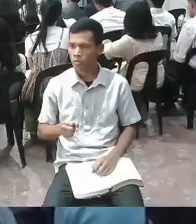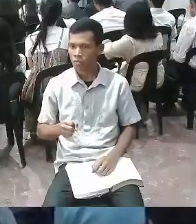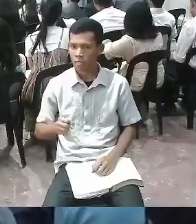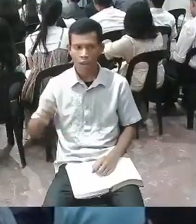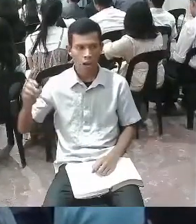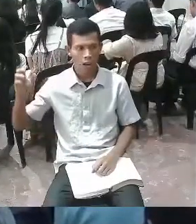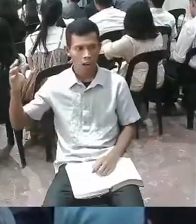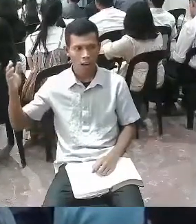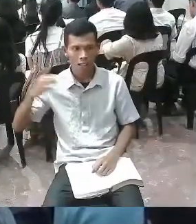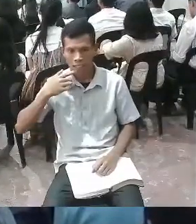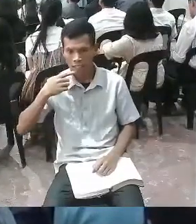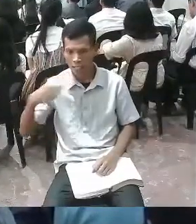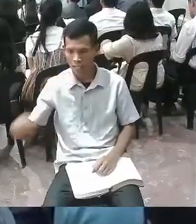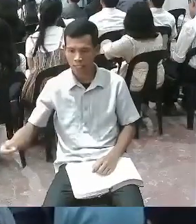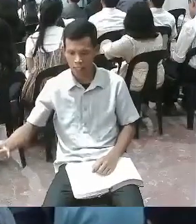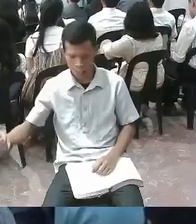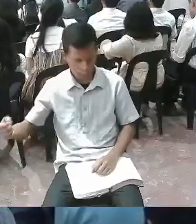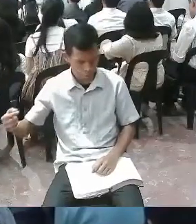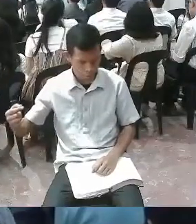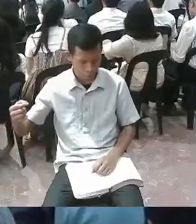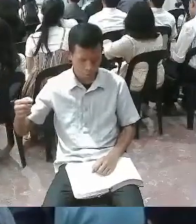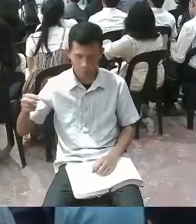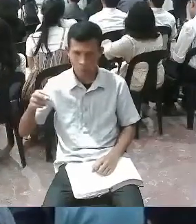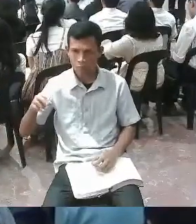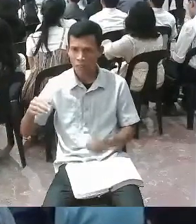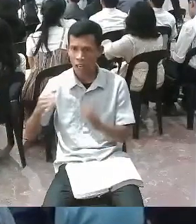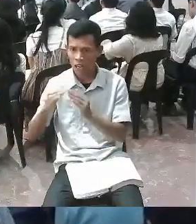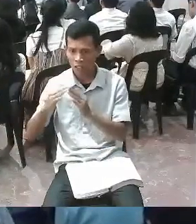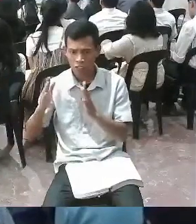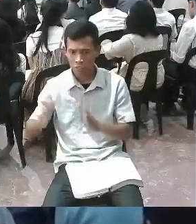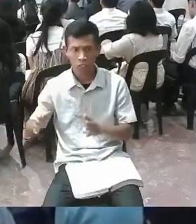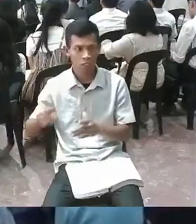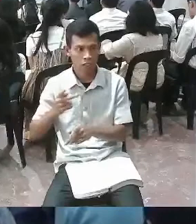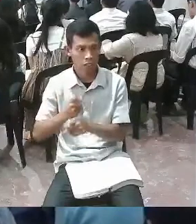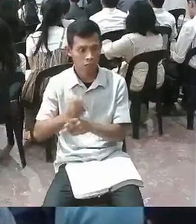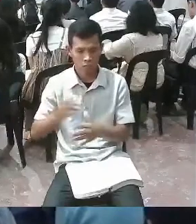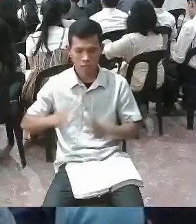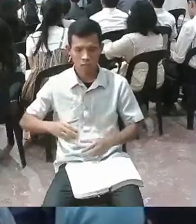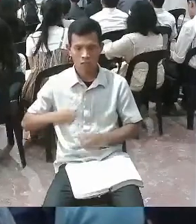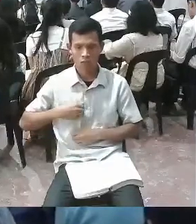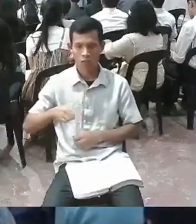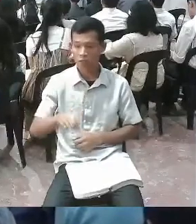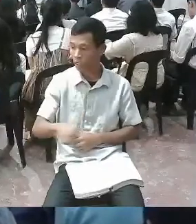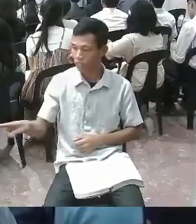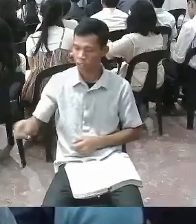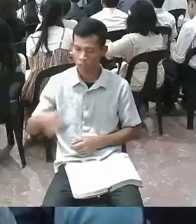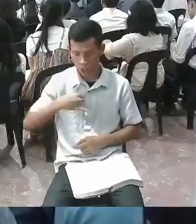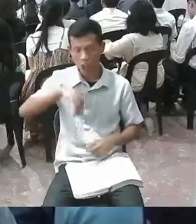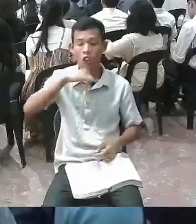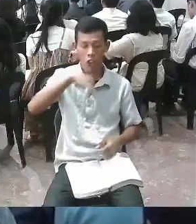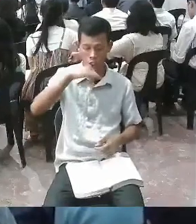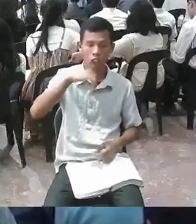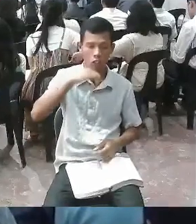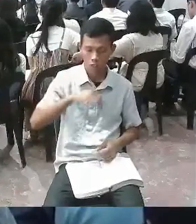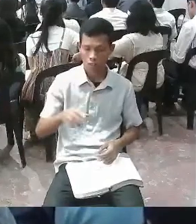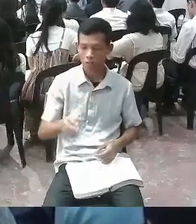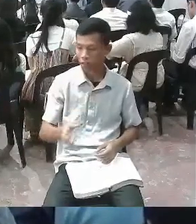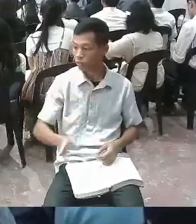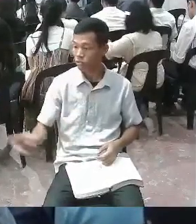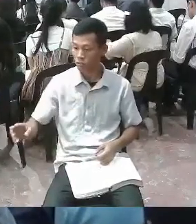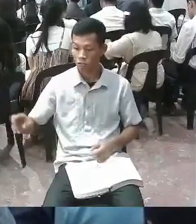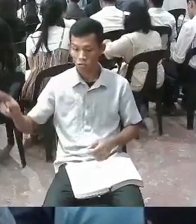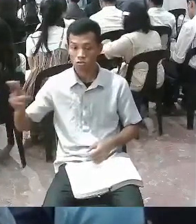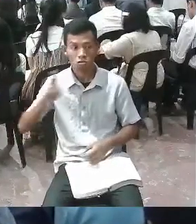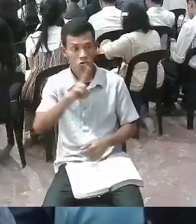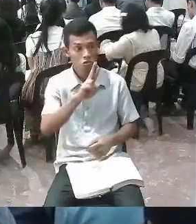he tells his housekeepers, get him drunk. Uriah,